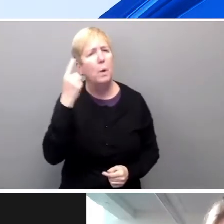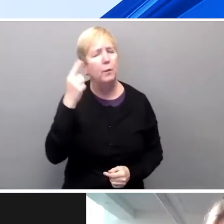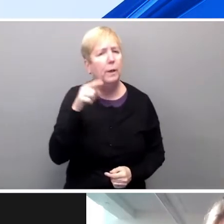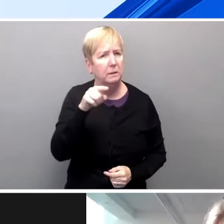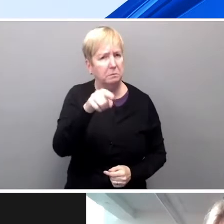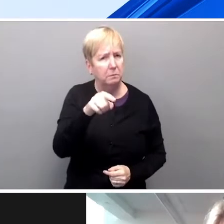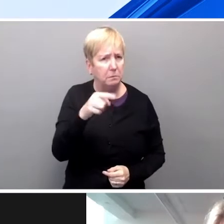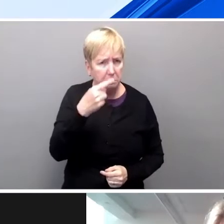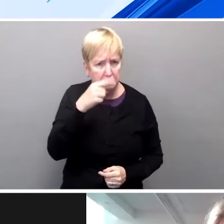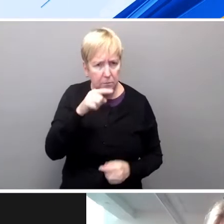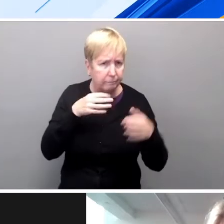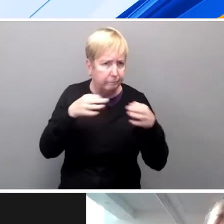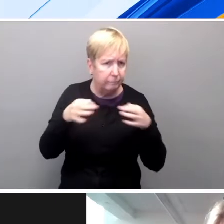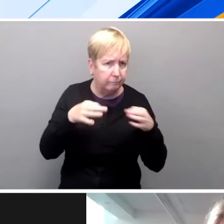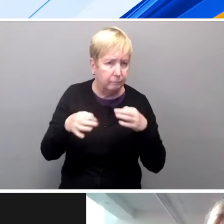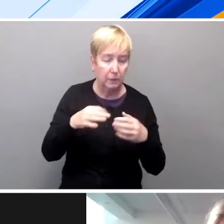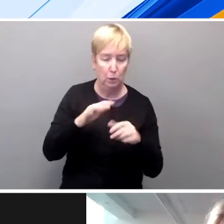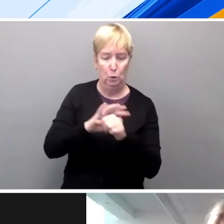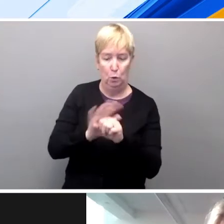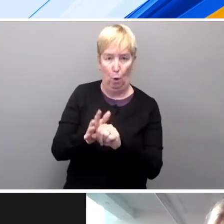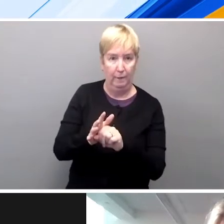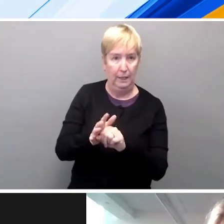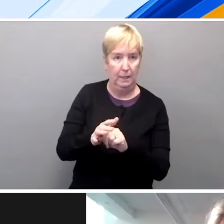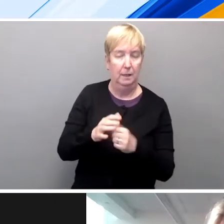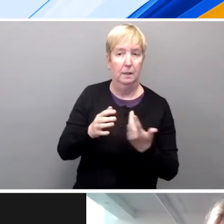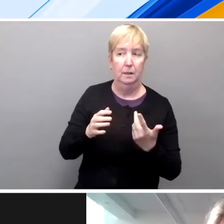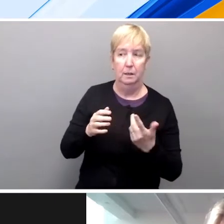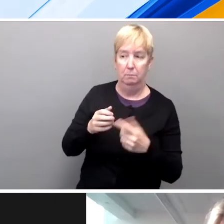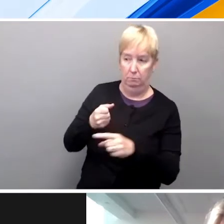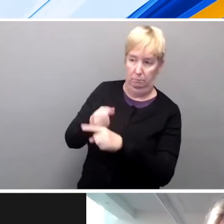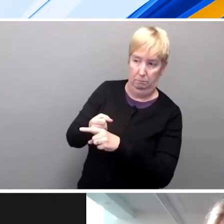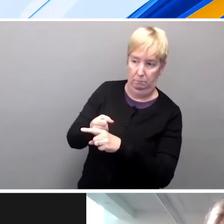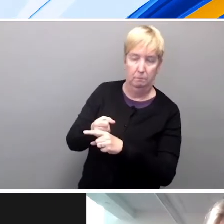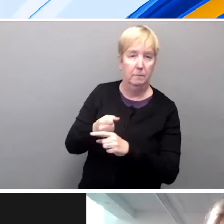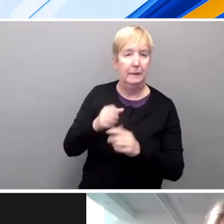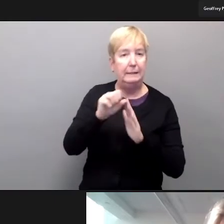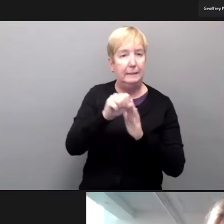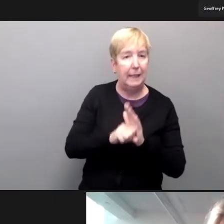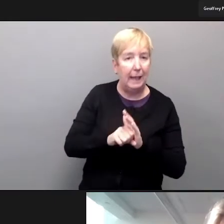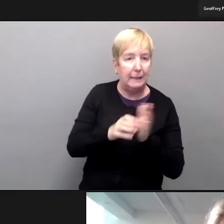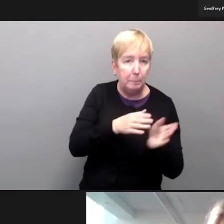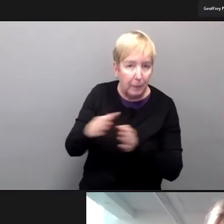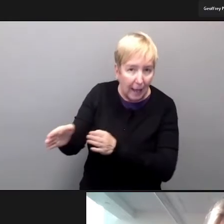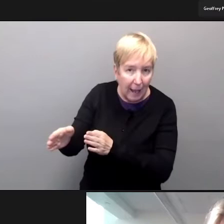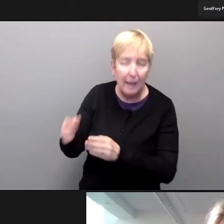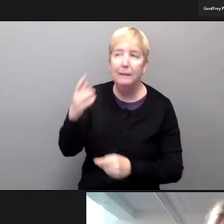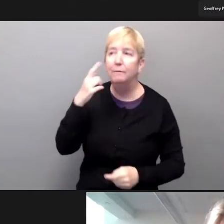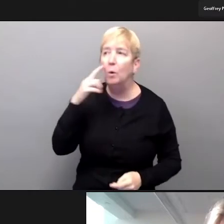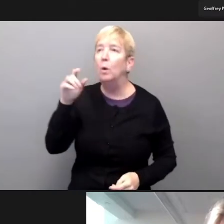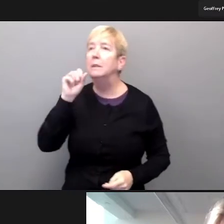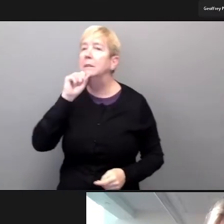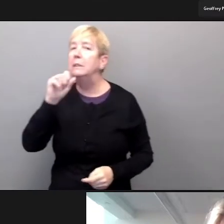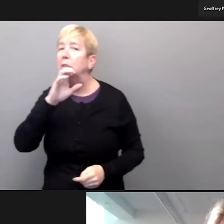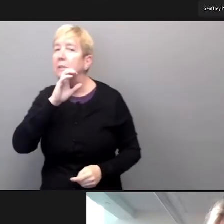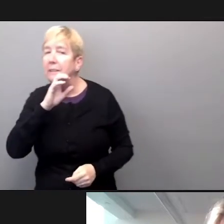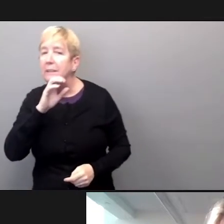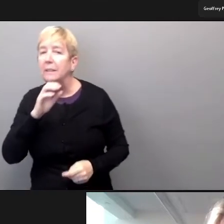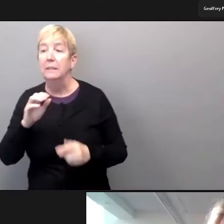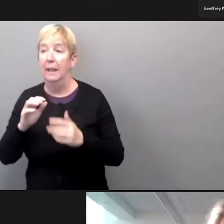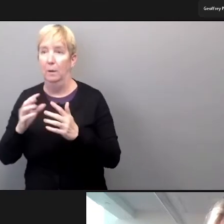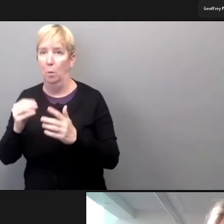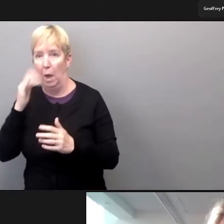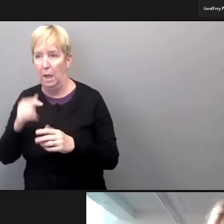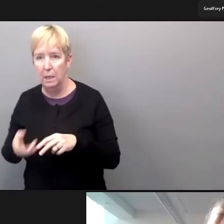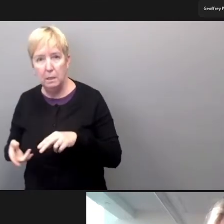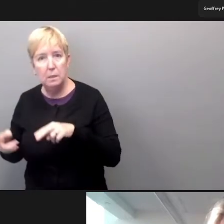about how the COVID-19 pandemic has affected the state's plans to address the senior age wave? I'm thinking